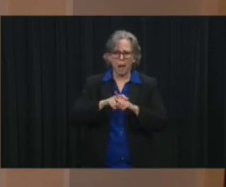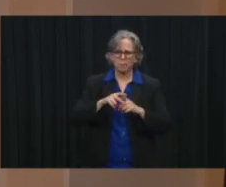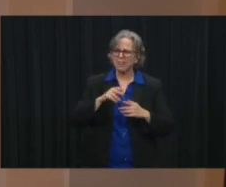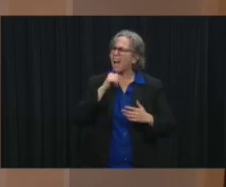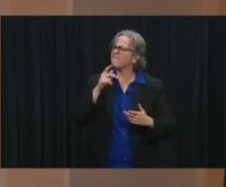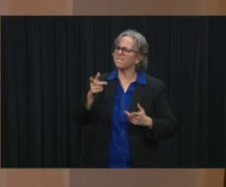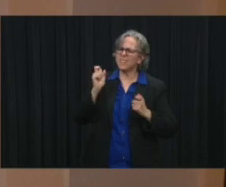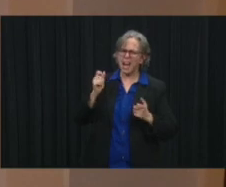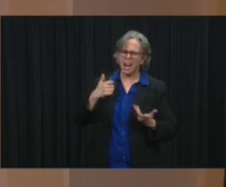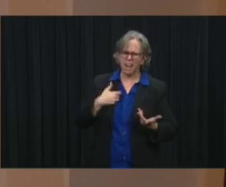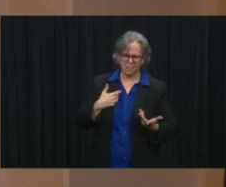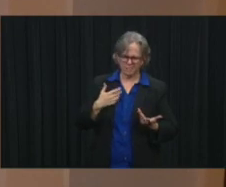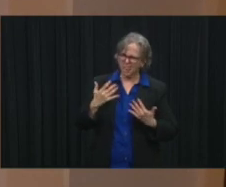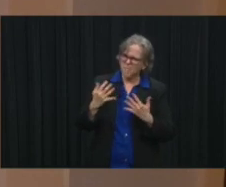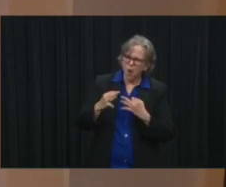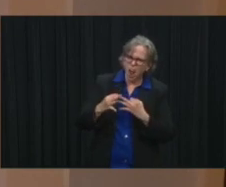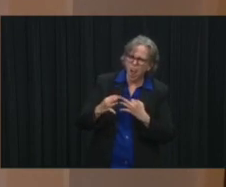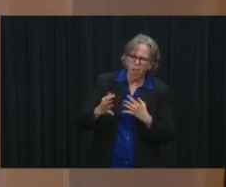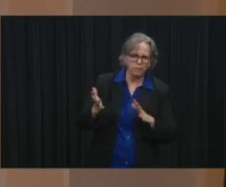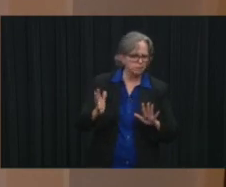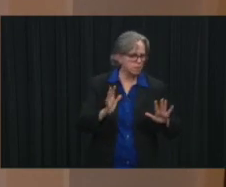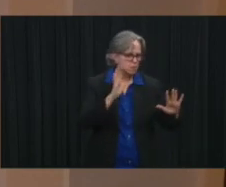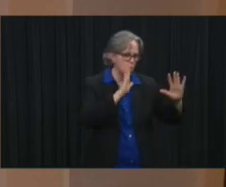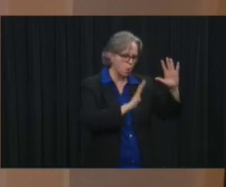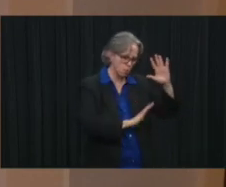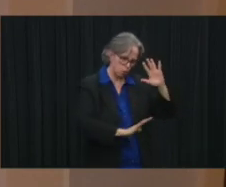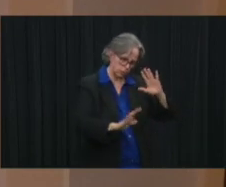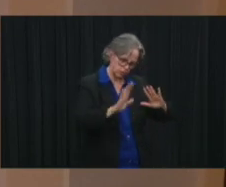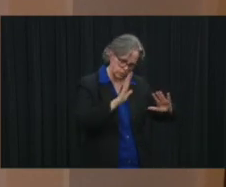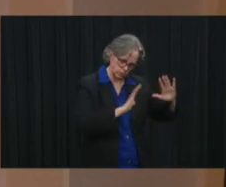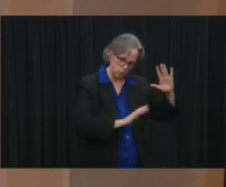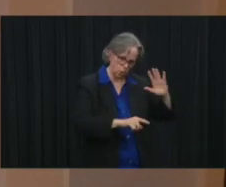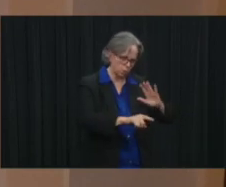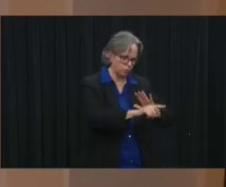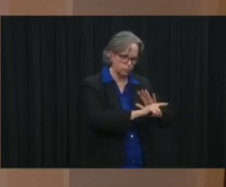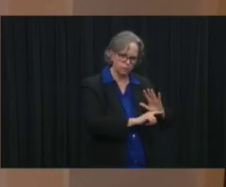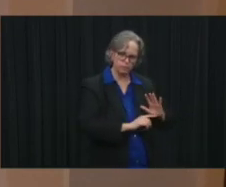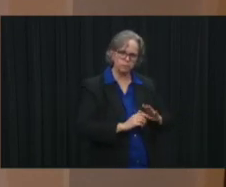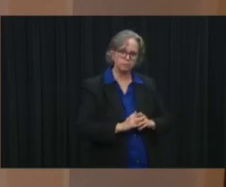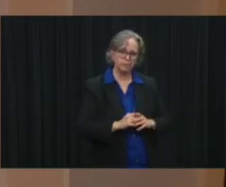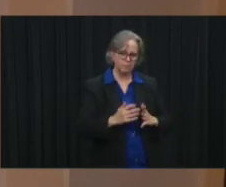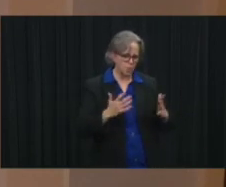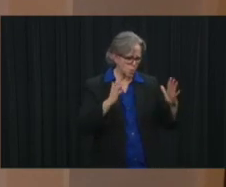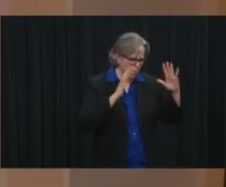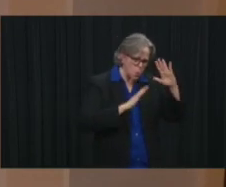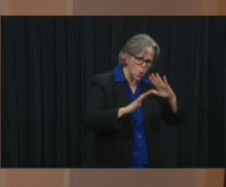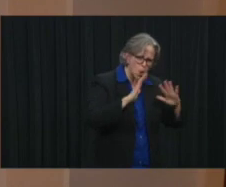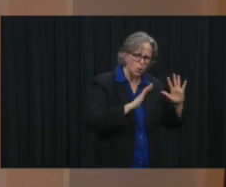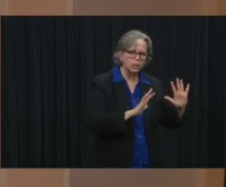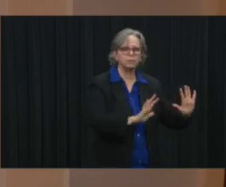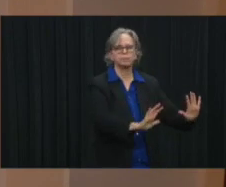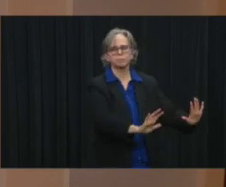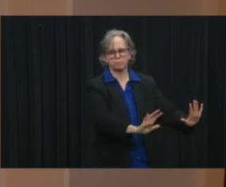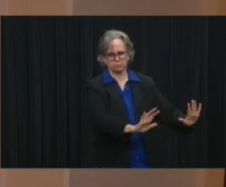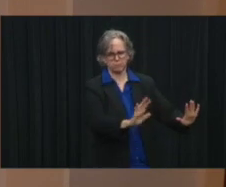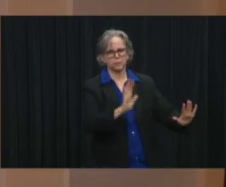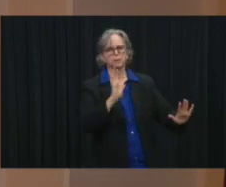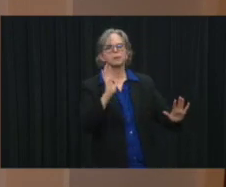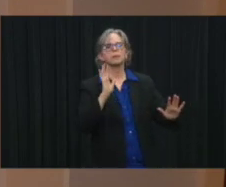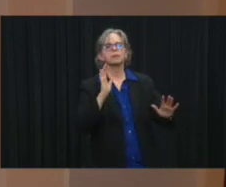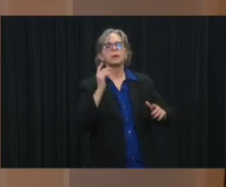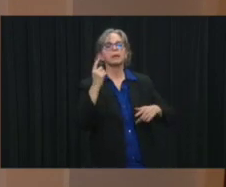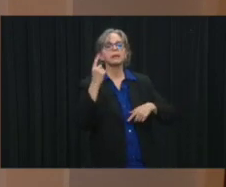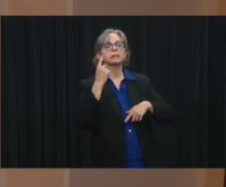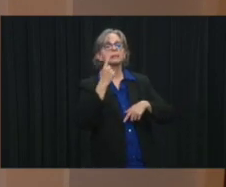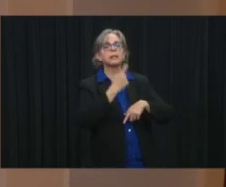going to miss the opportunity to apply. If you're worried about that, know that it will be backdated, and it will be backdated to the